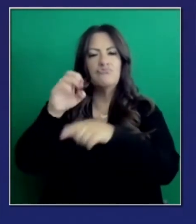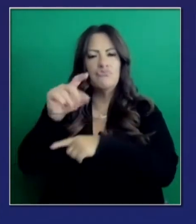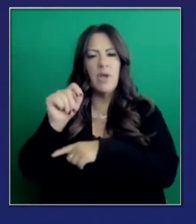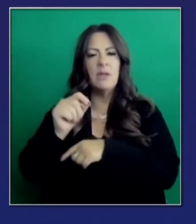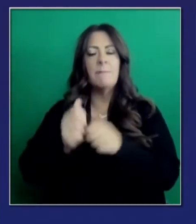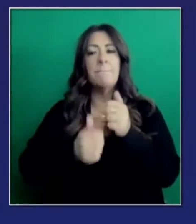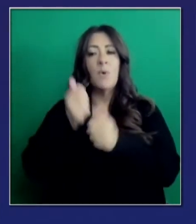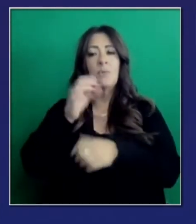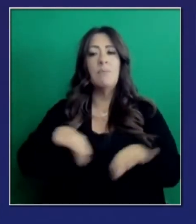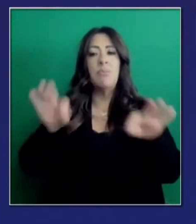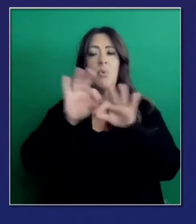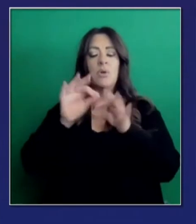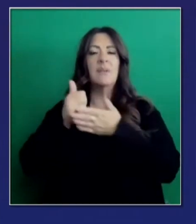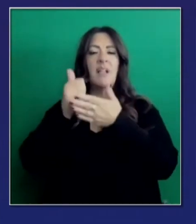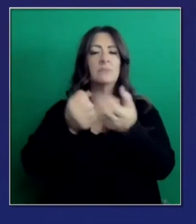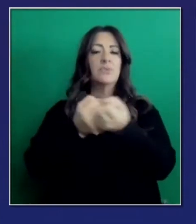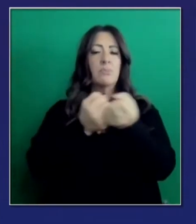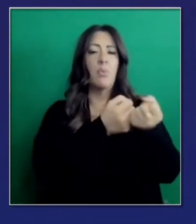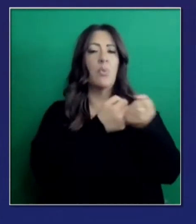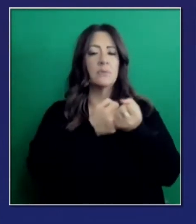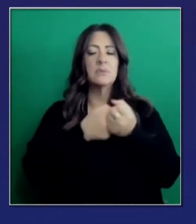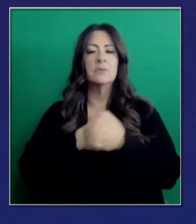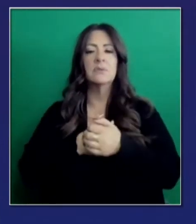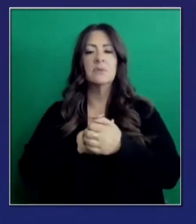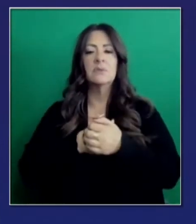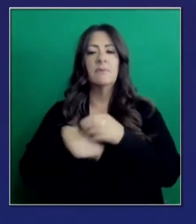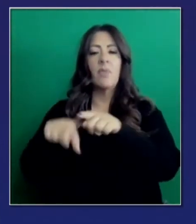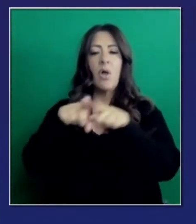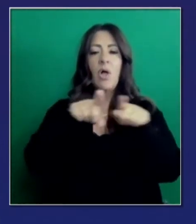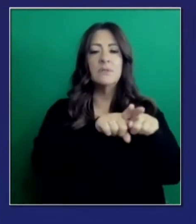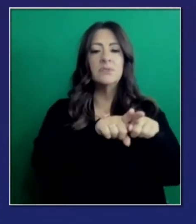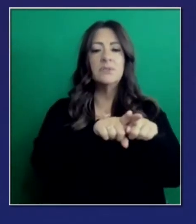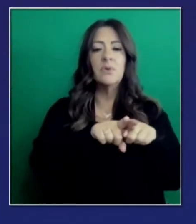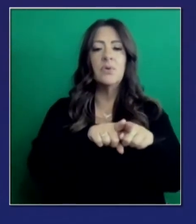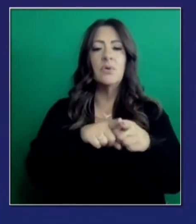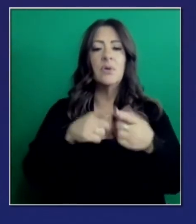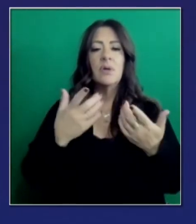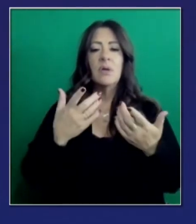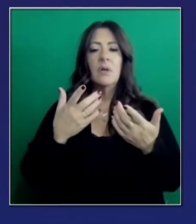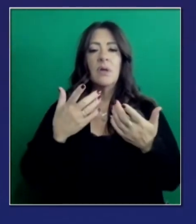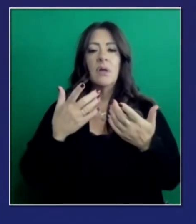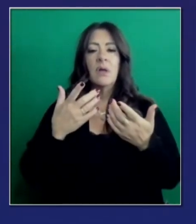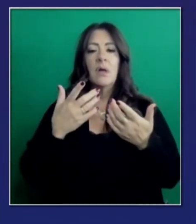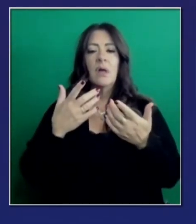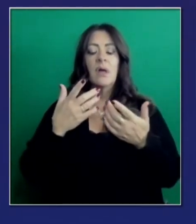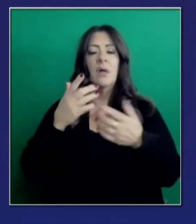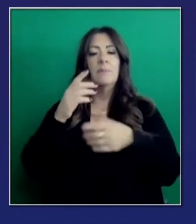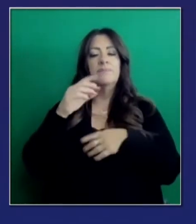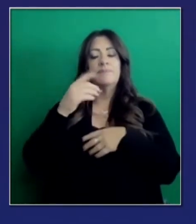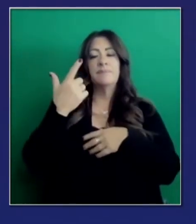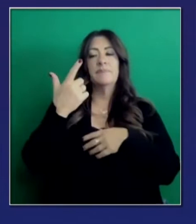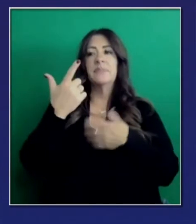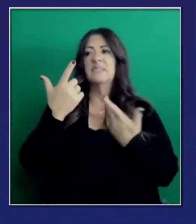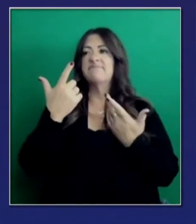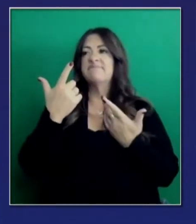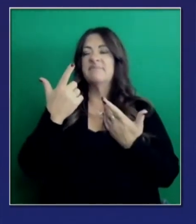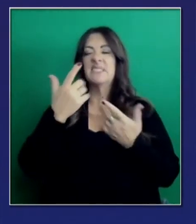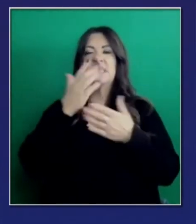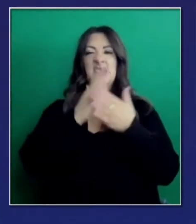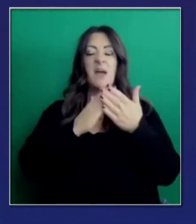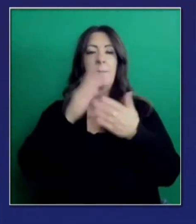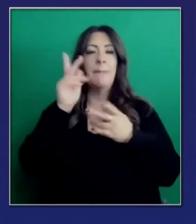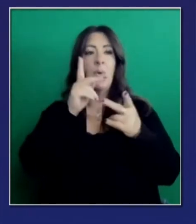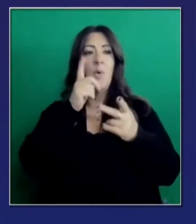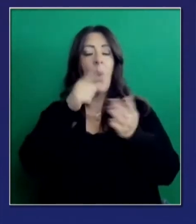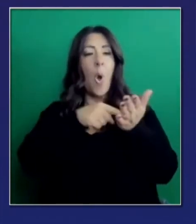at paying back rent, about 80%, but also get about 20% of that rent forgiven. So that's the